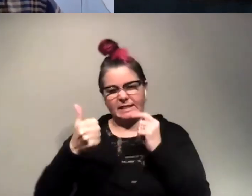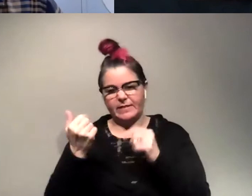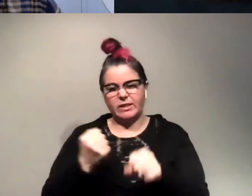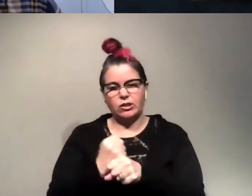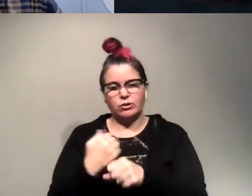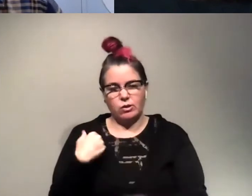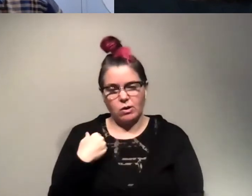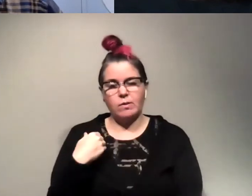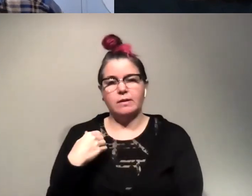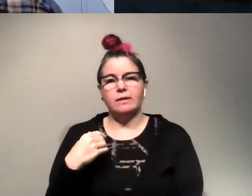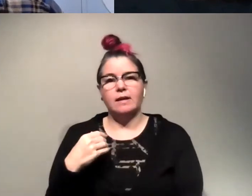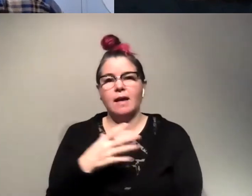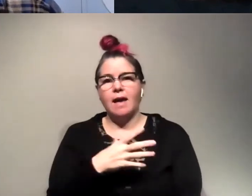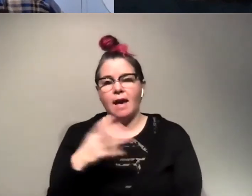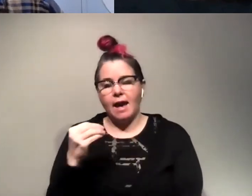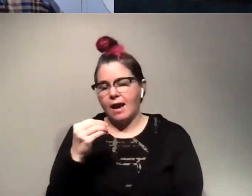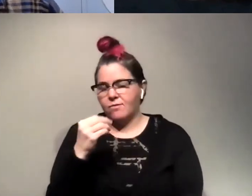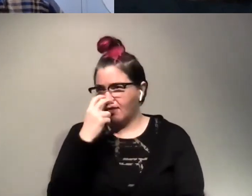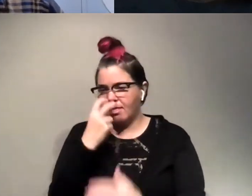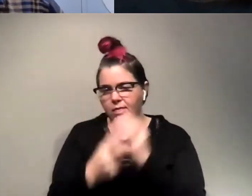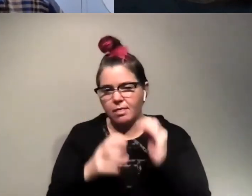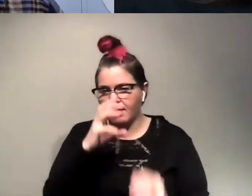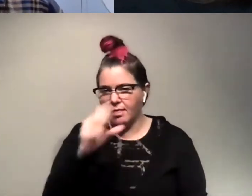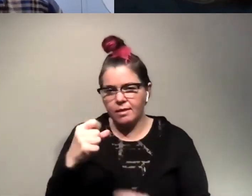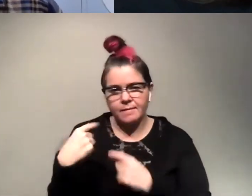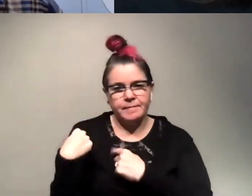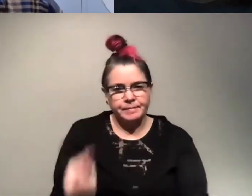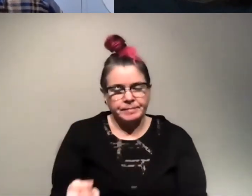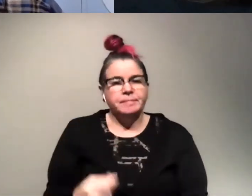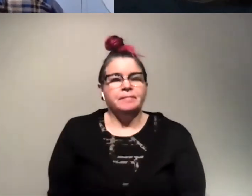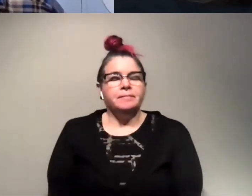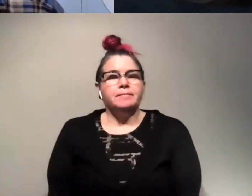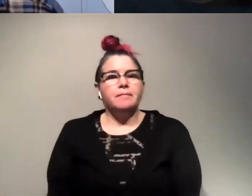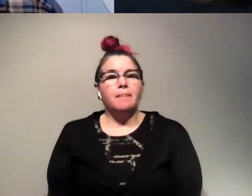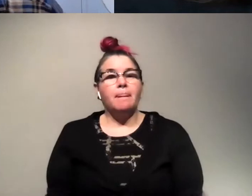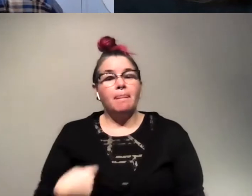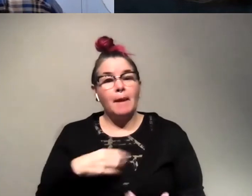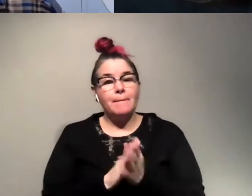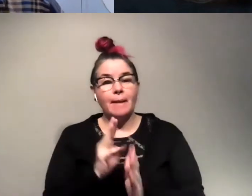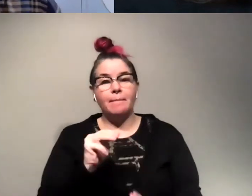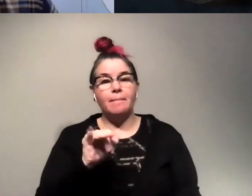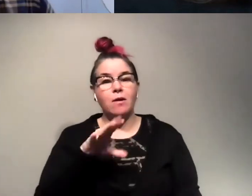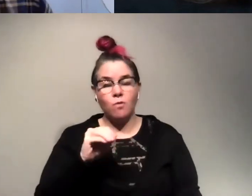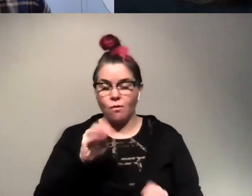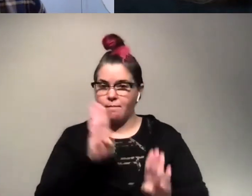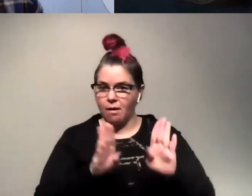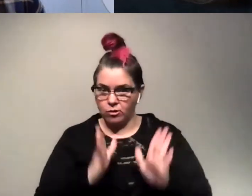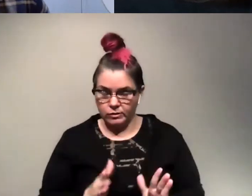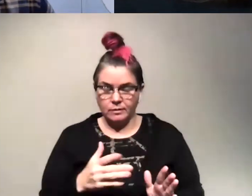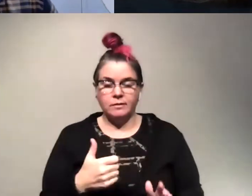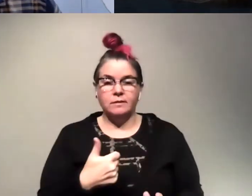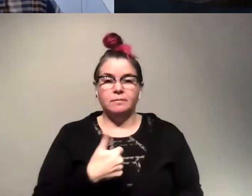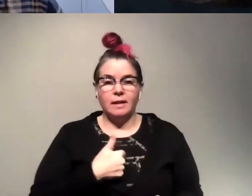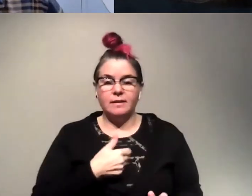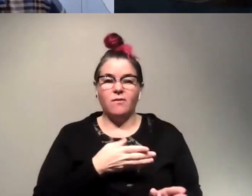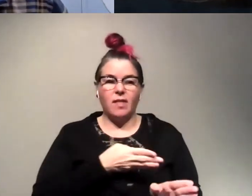and have been absolutely fascinated with it ever since, and actually became a microbiologist and changed